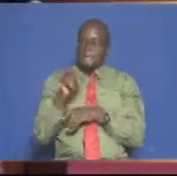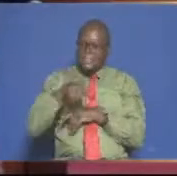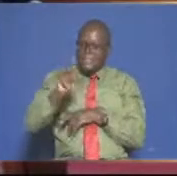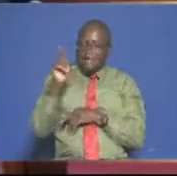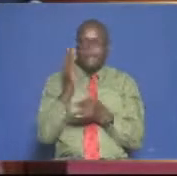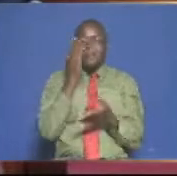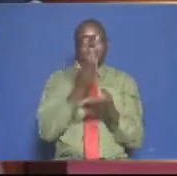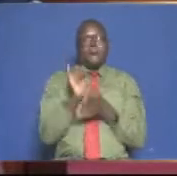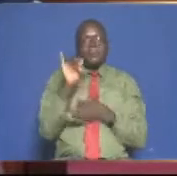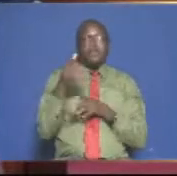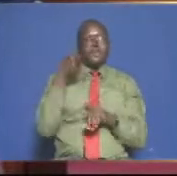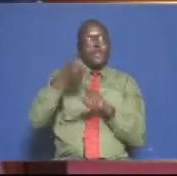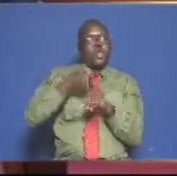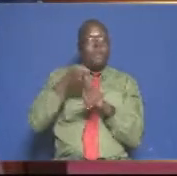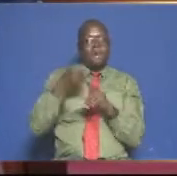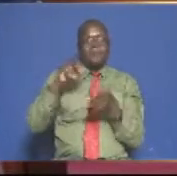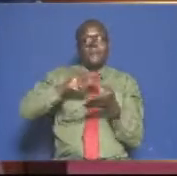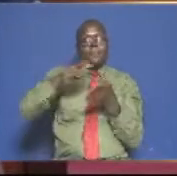part of lobbying for.